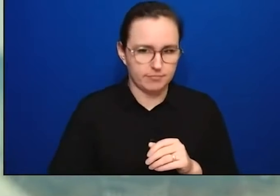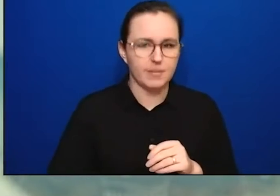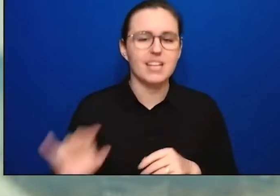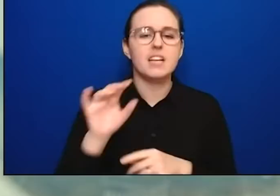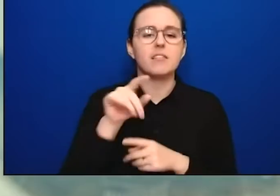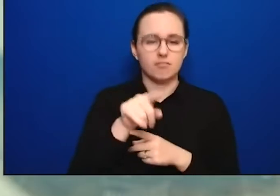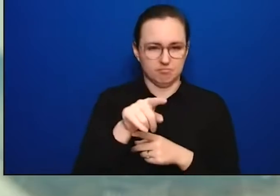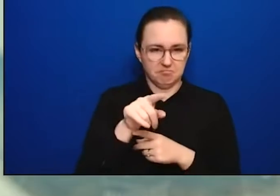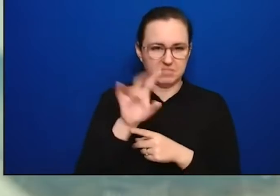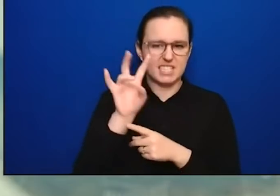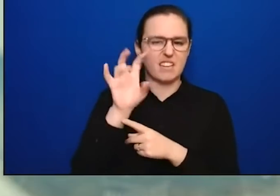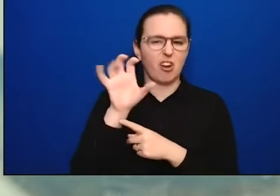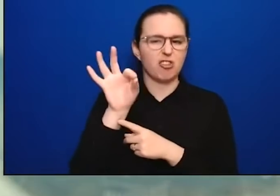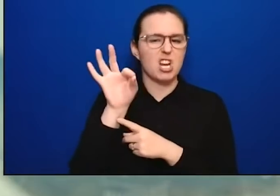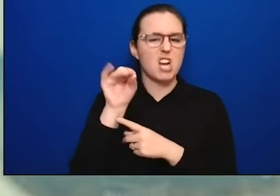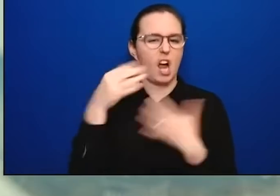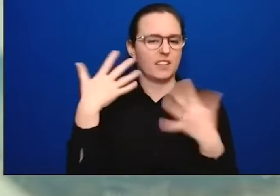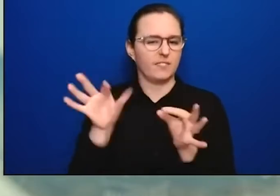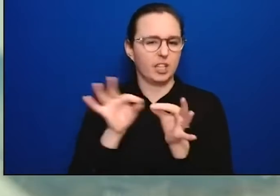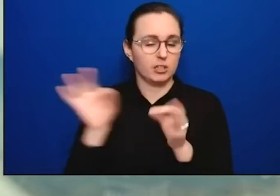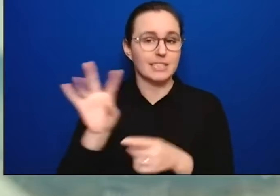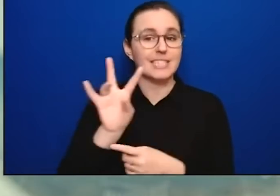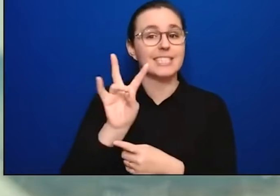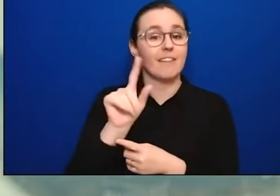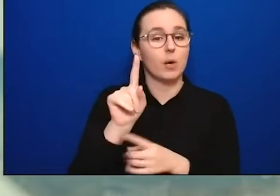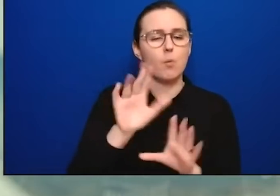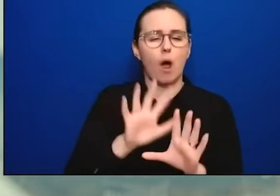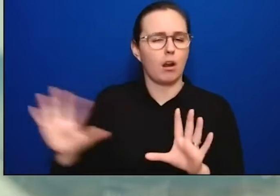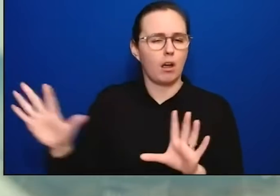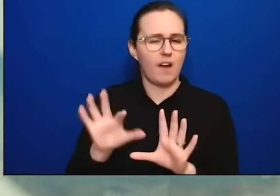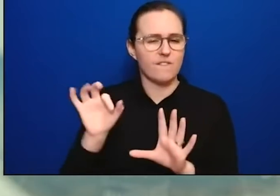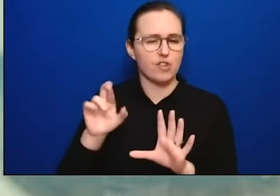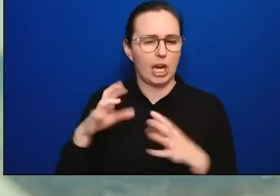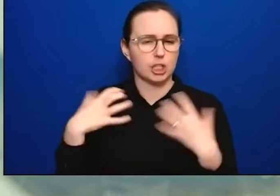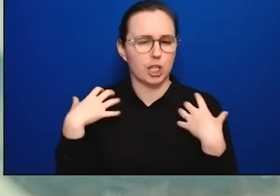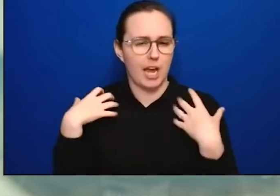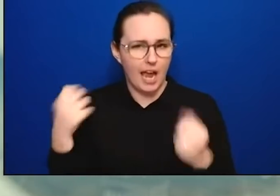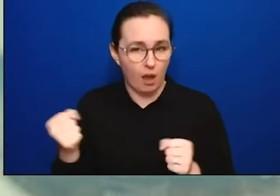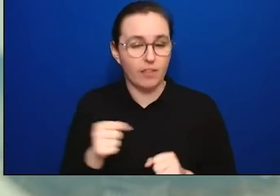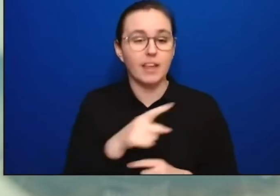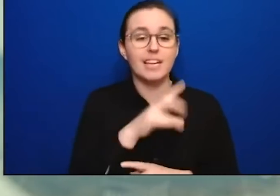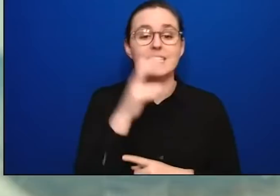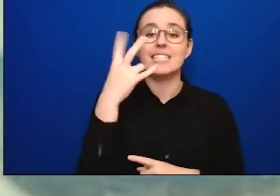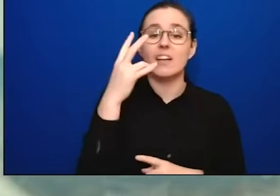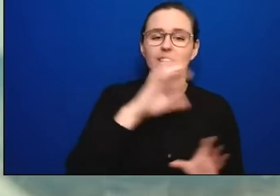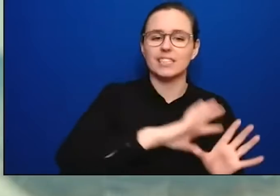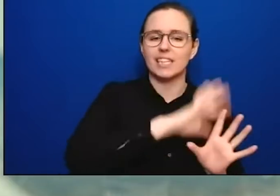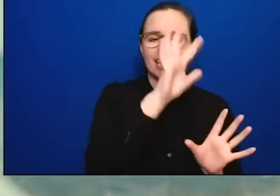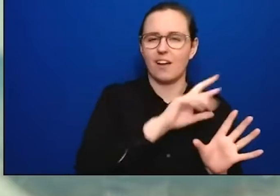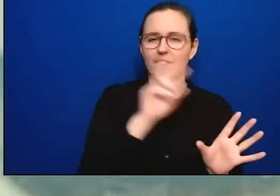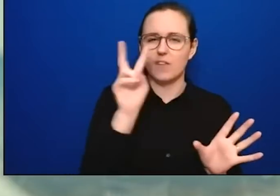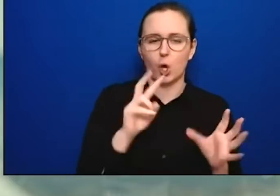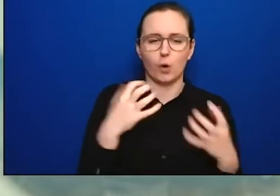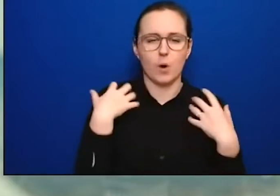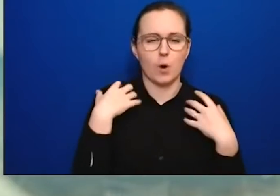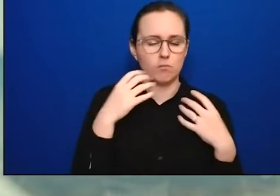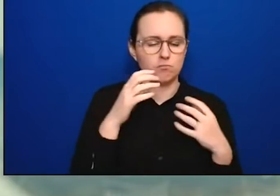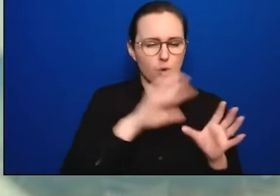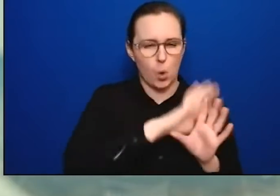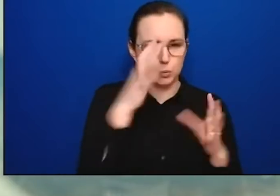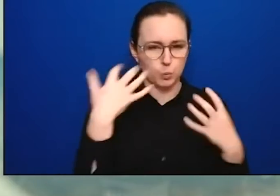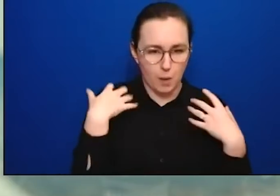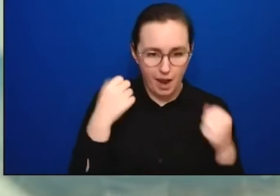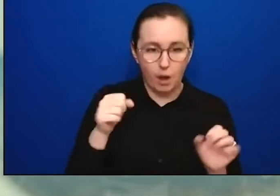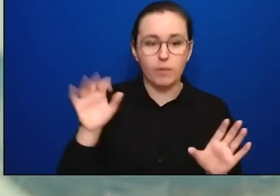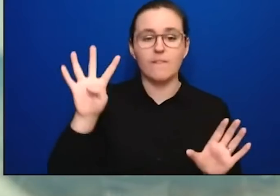That's 71 in Fraser Health, 17 in Vancouver Coastal Health, 401 in Interior Health, 275 in Island